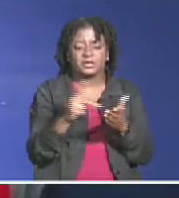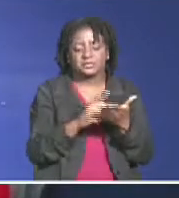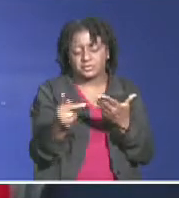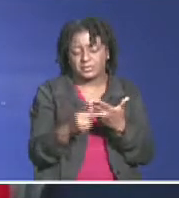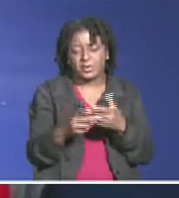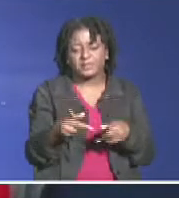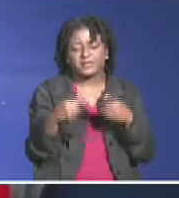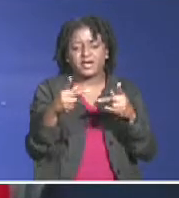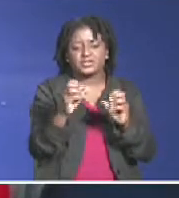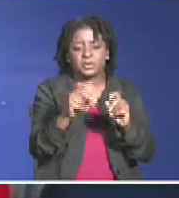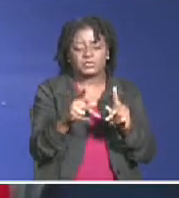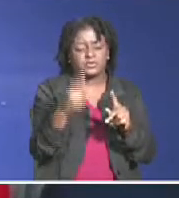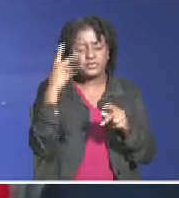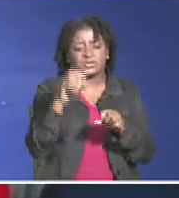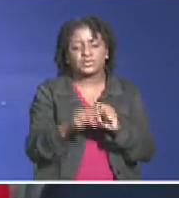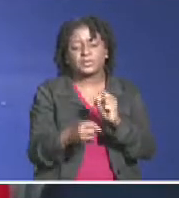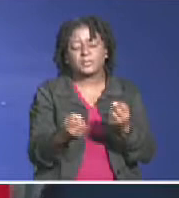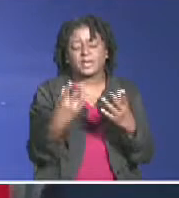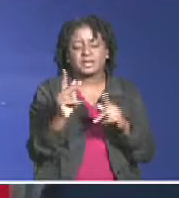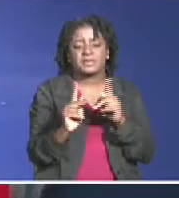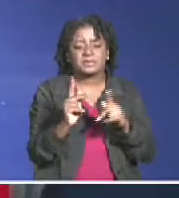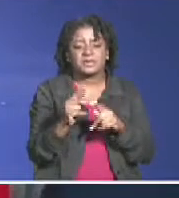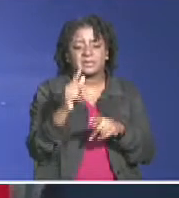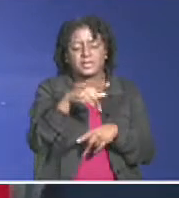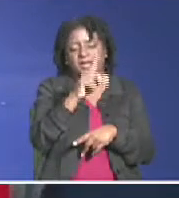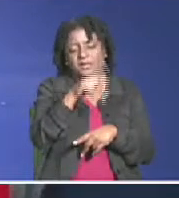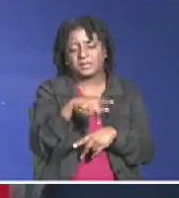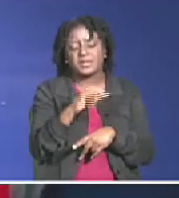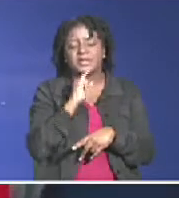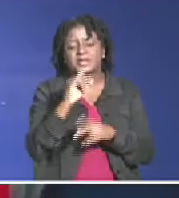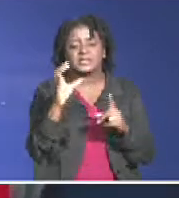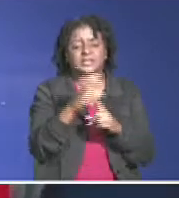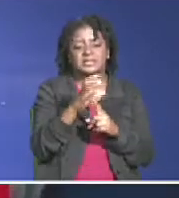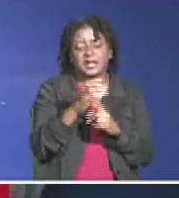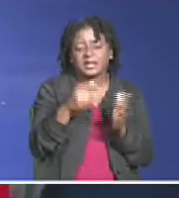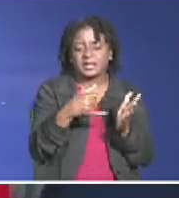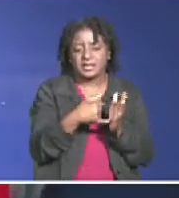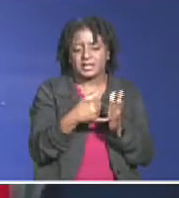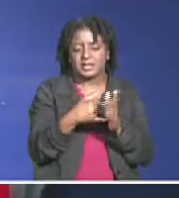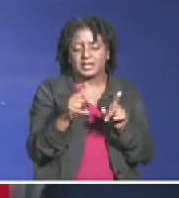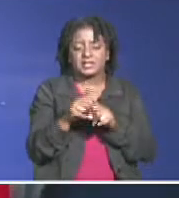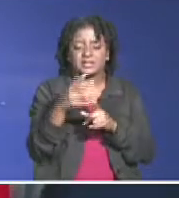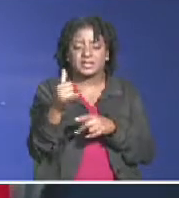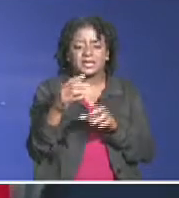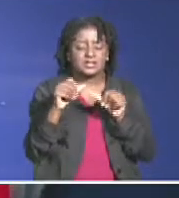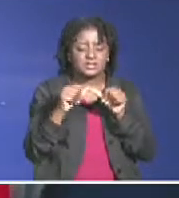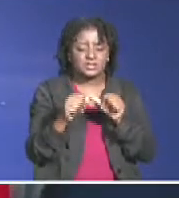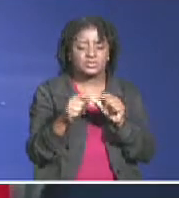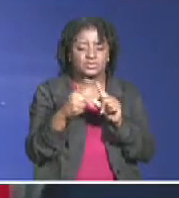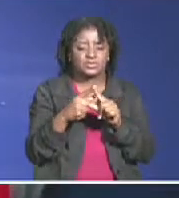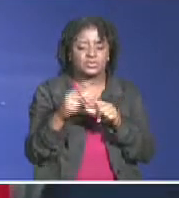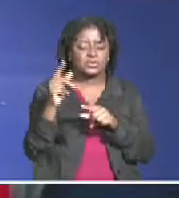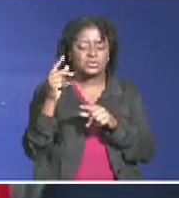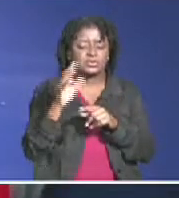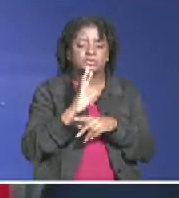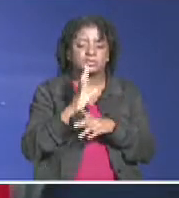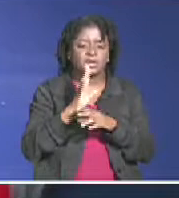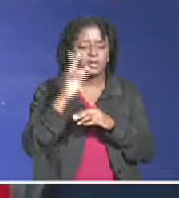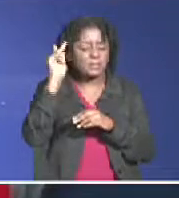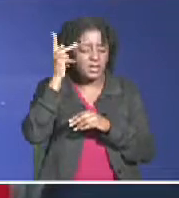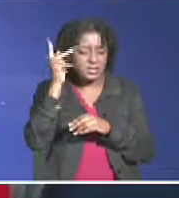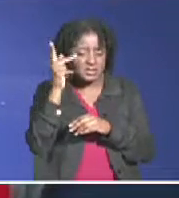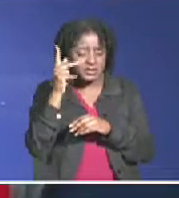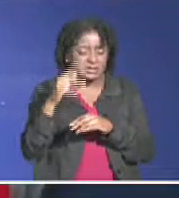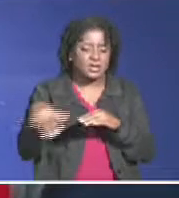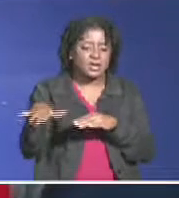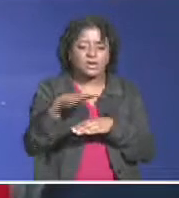opportunities for so many people, the PLP is attacking it as they continue to put their political standing above the people. The